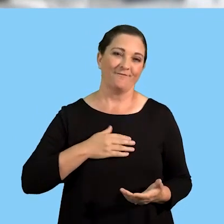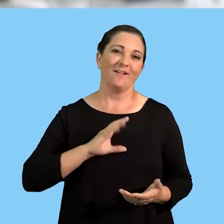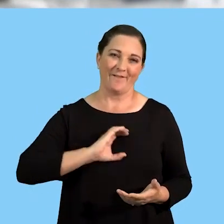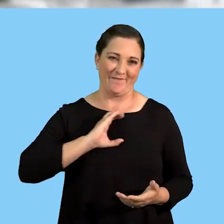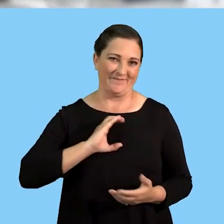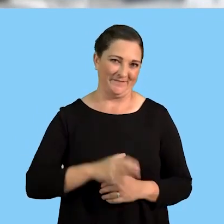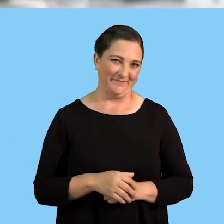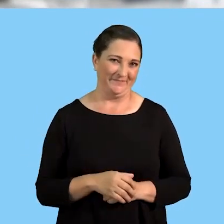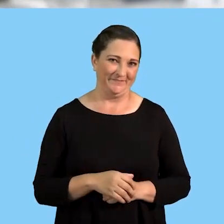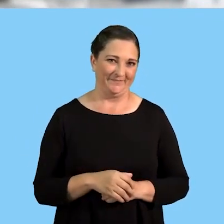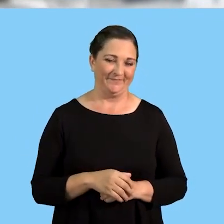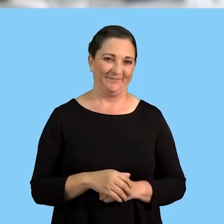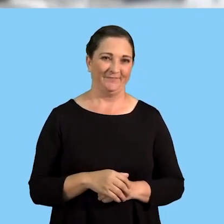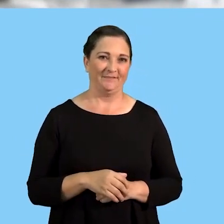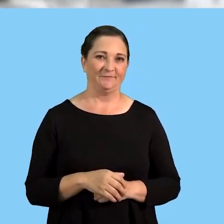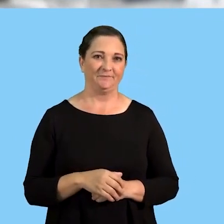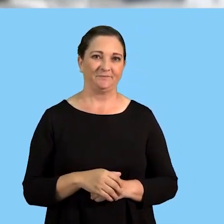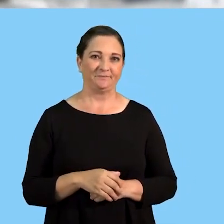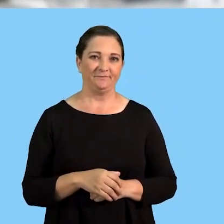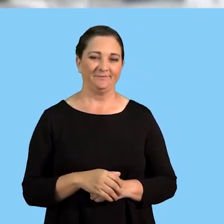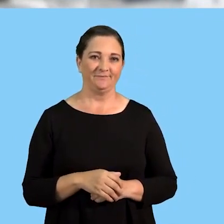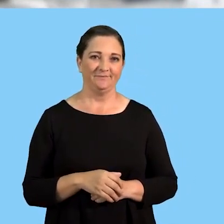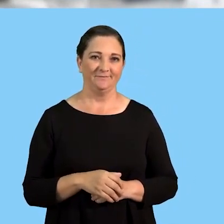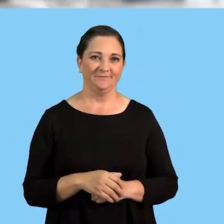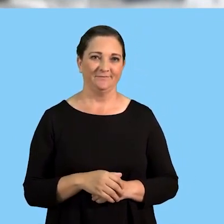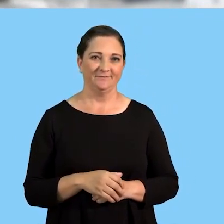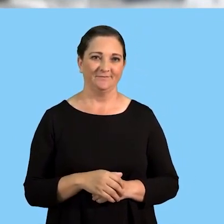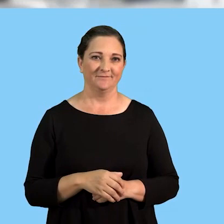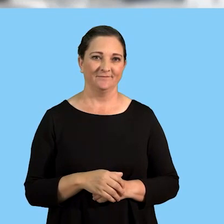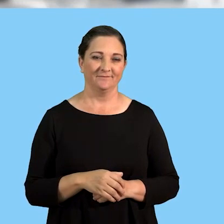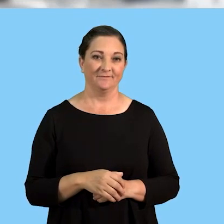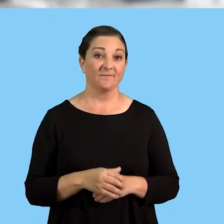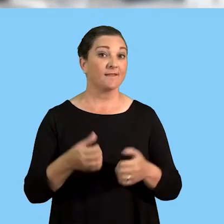are effective and answer the questions that have been asked.